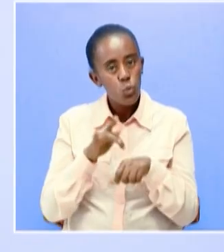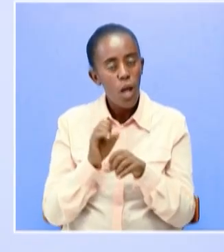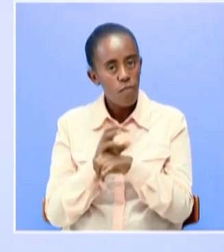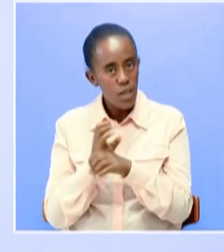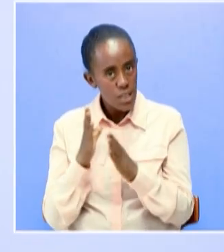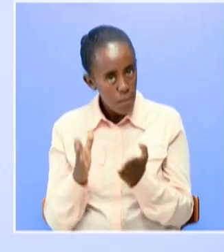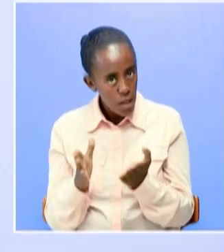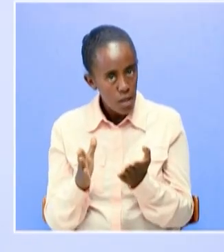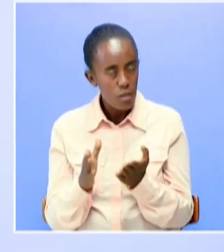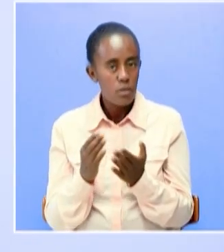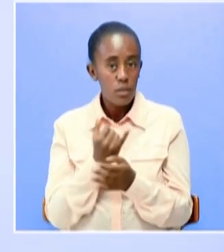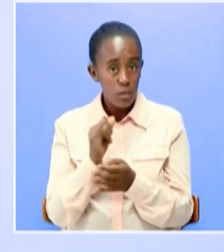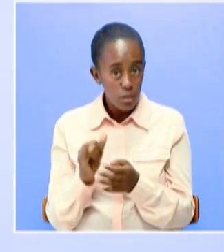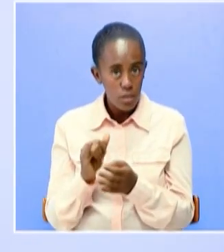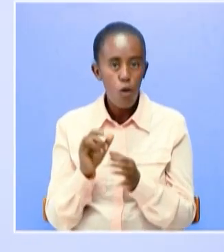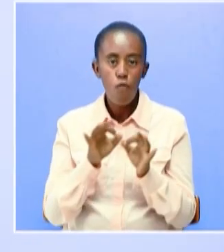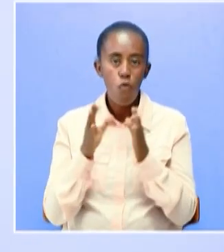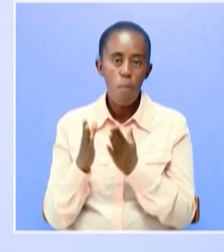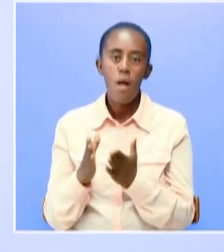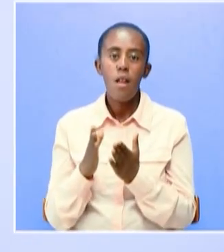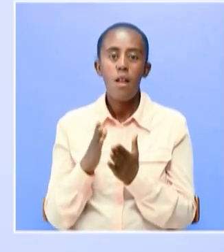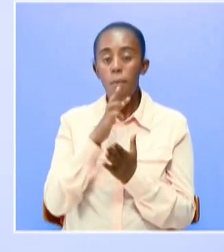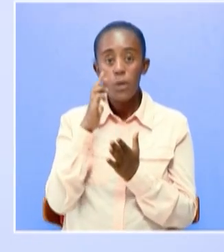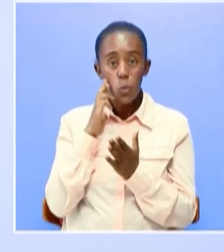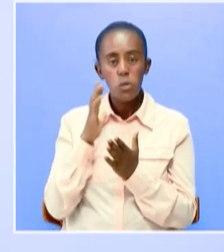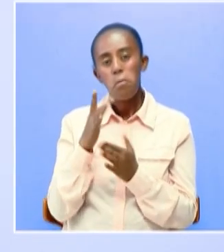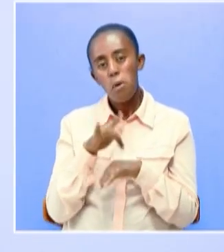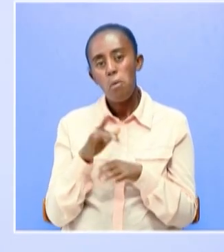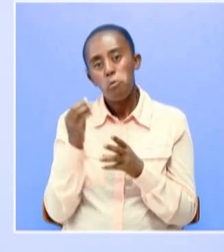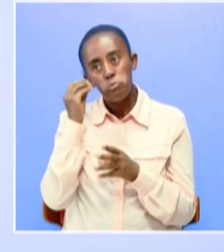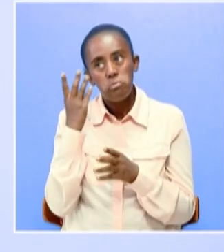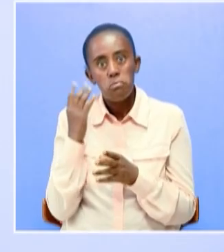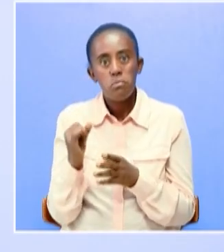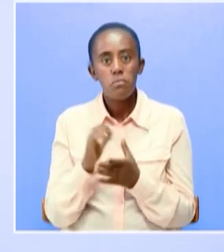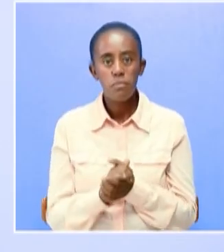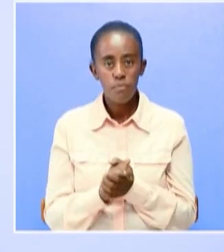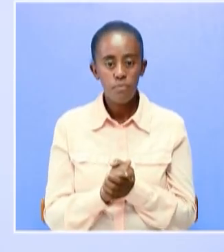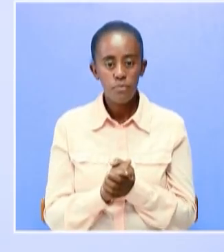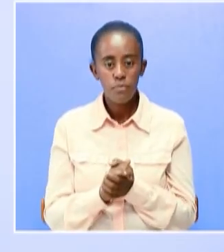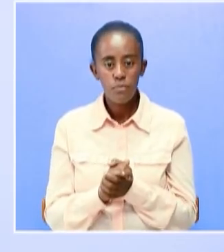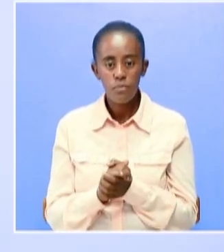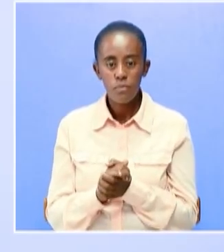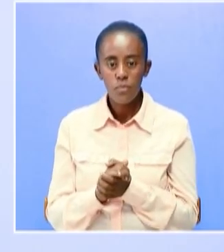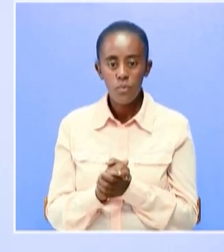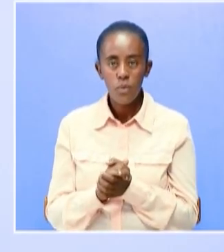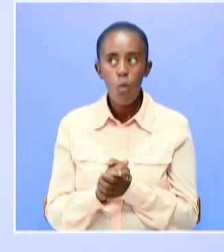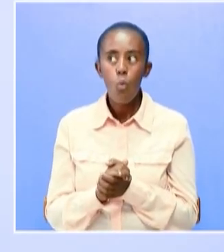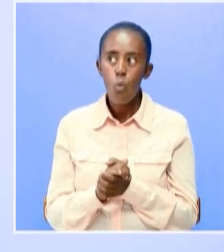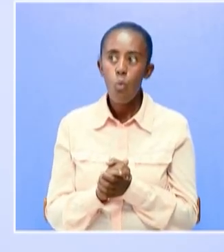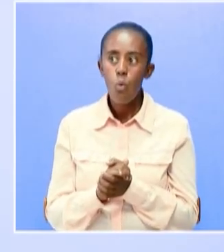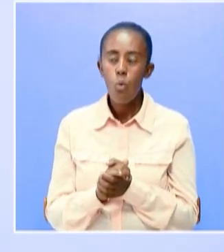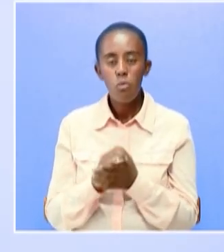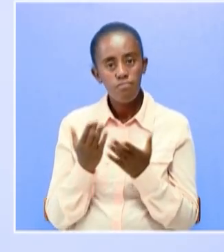advisable? The formal one, because maybe you are lost. Since you are lost, you have to ask that